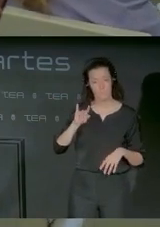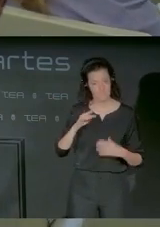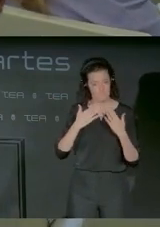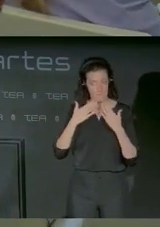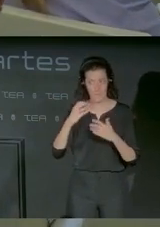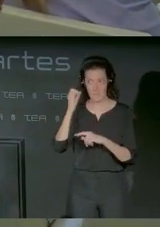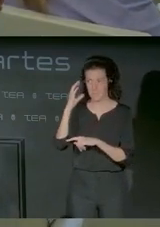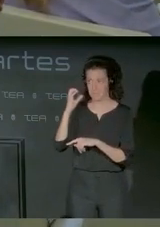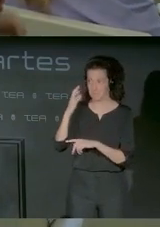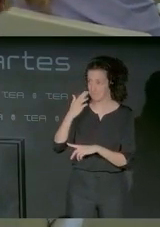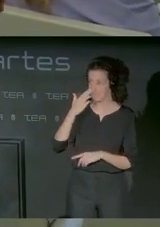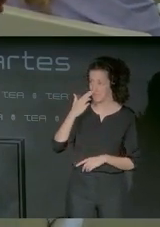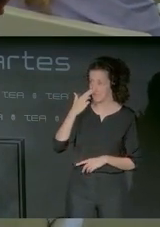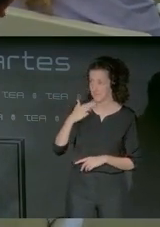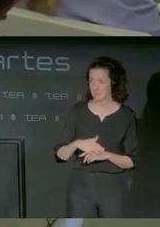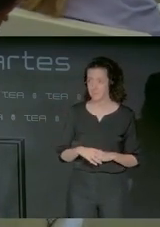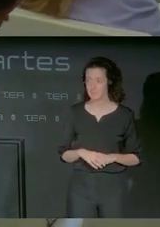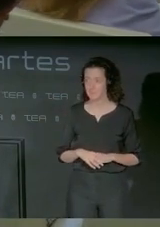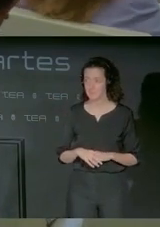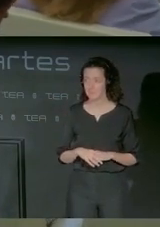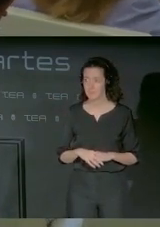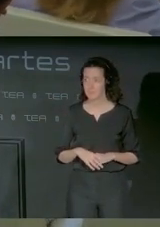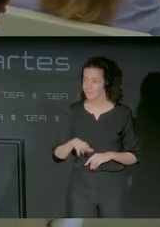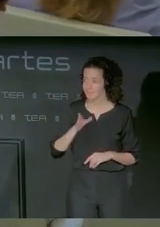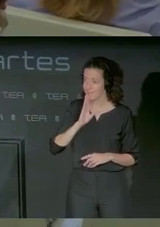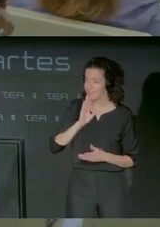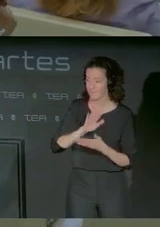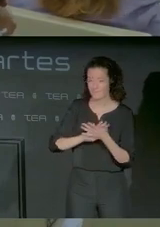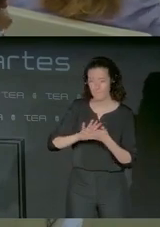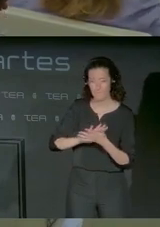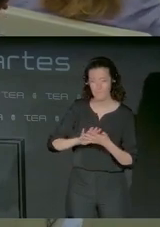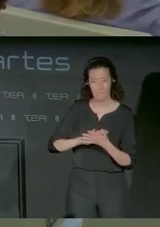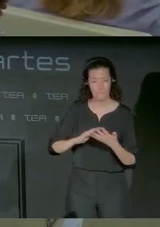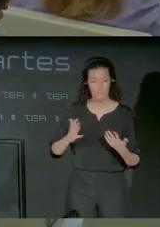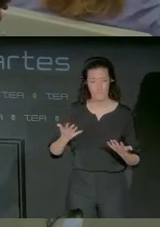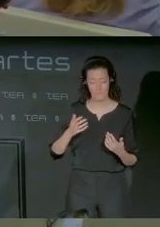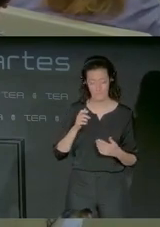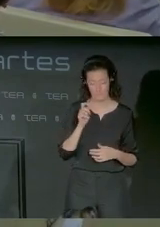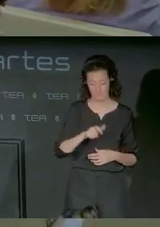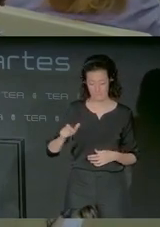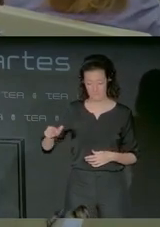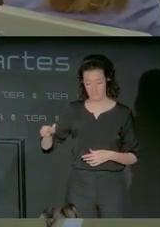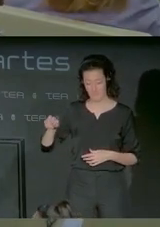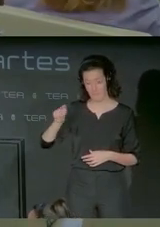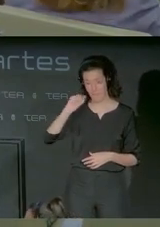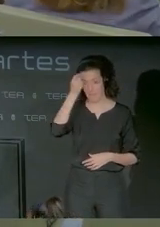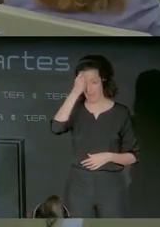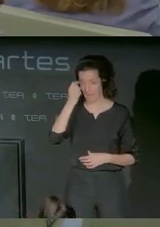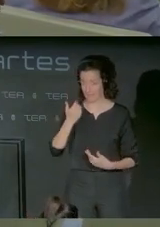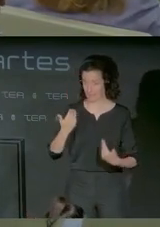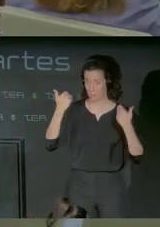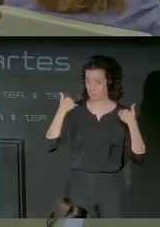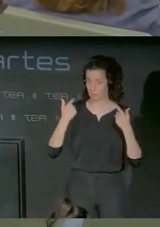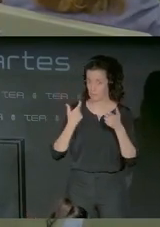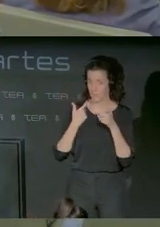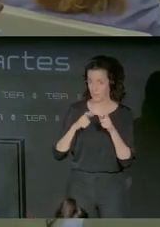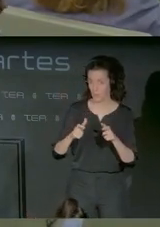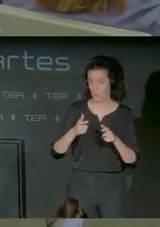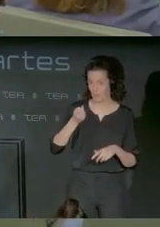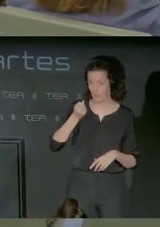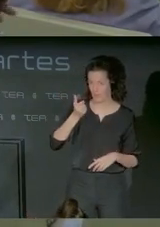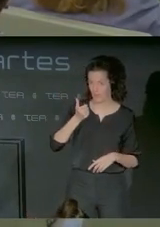shortage for the industry itself. Is there also a shortage for jobs, for people looking for a